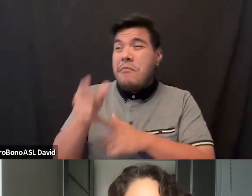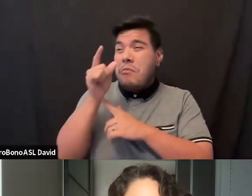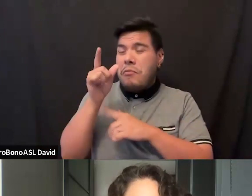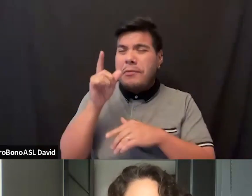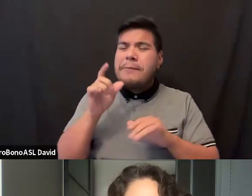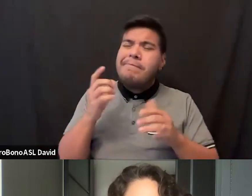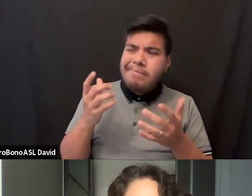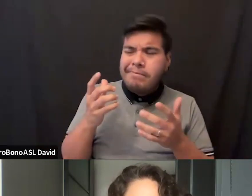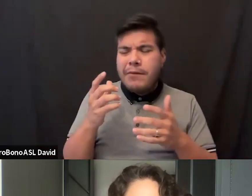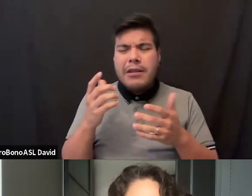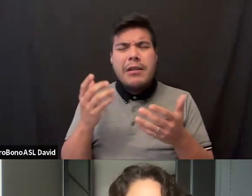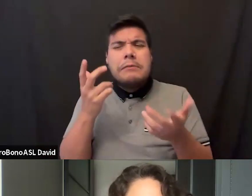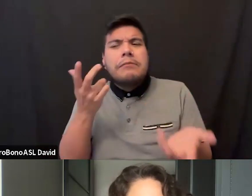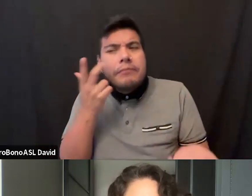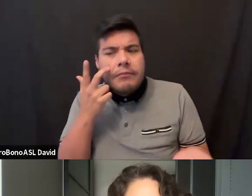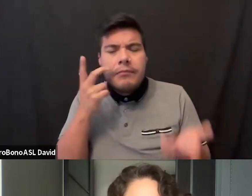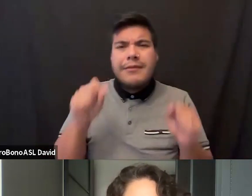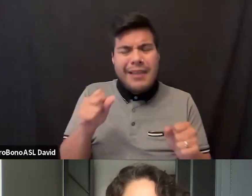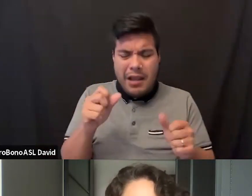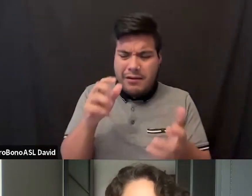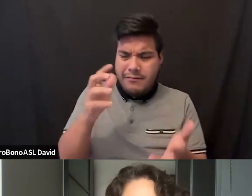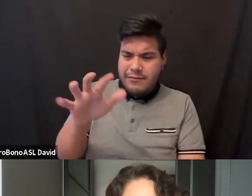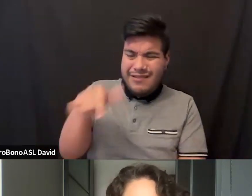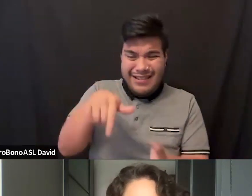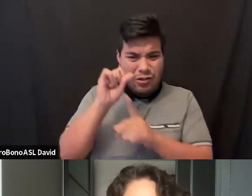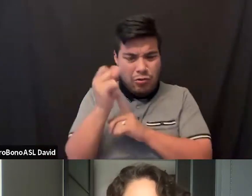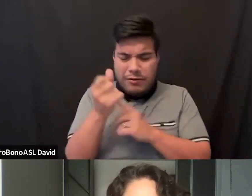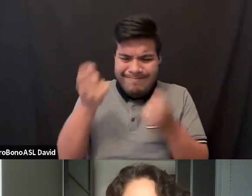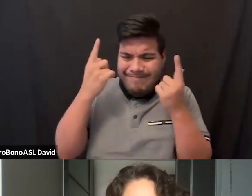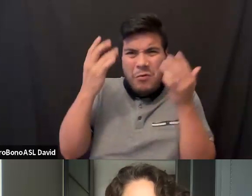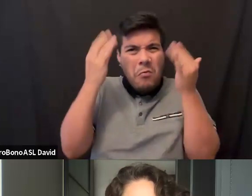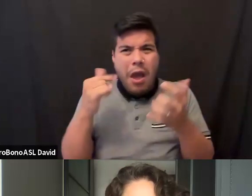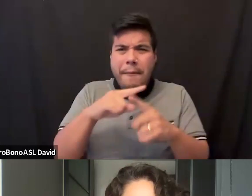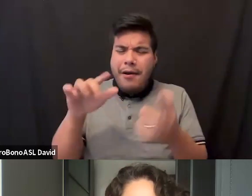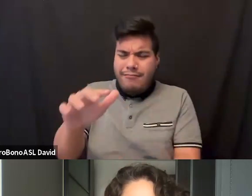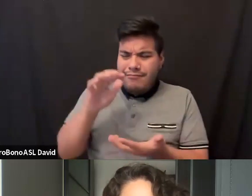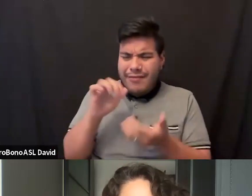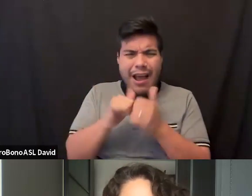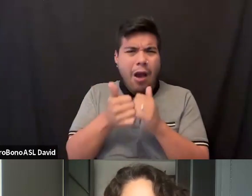be able to make with this situation that we cannot understand why it's happening.